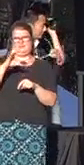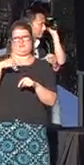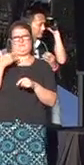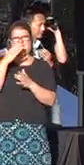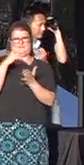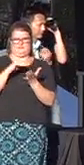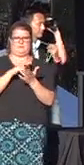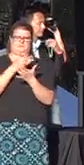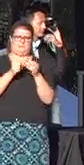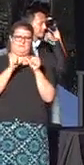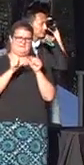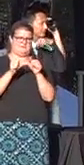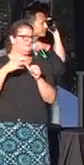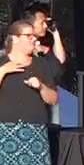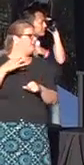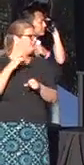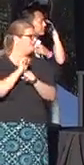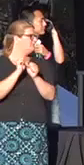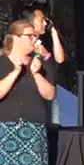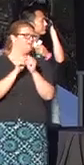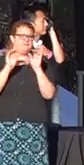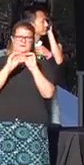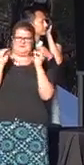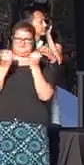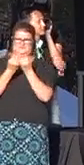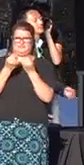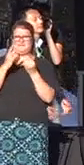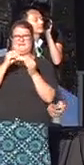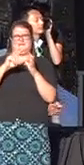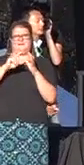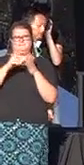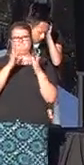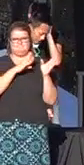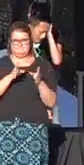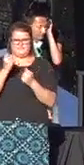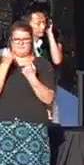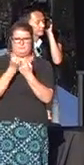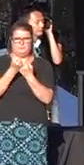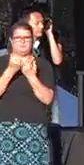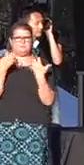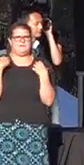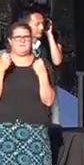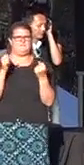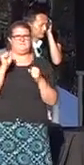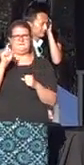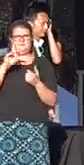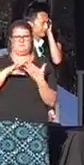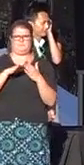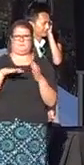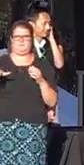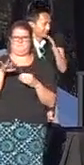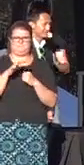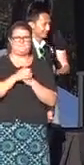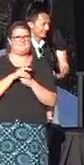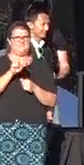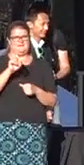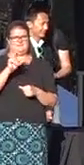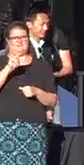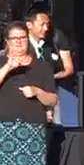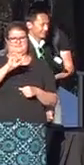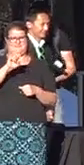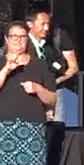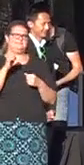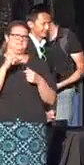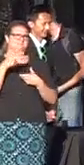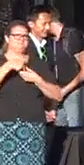both continue to volunteer and work with organizations and initiatives that support the well-being of the San Diego community. Denise serves